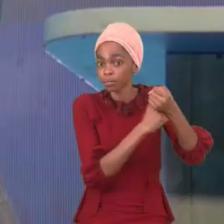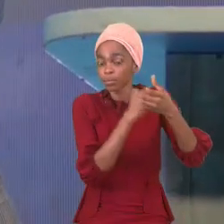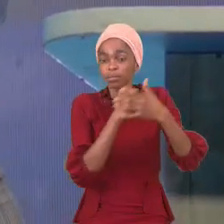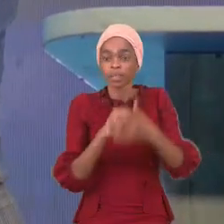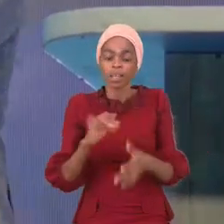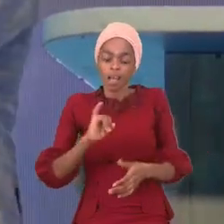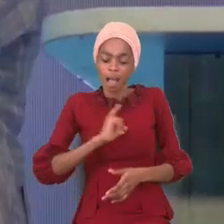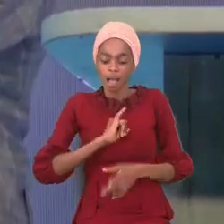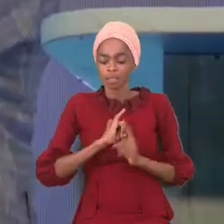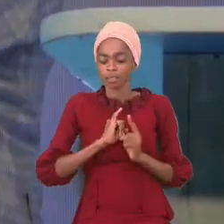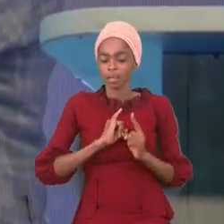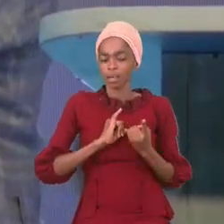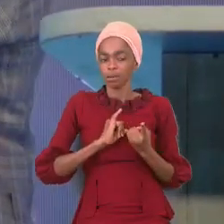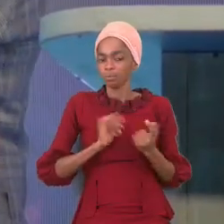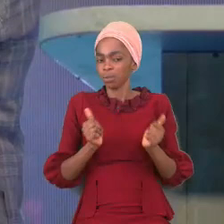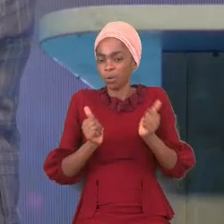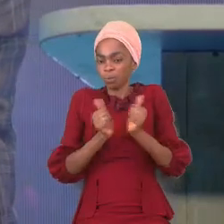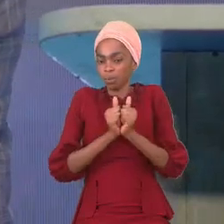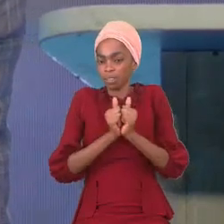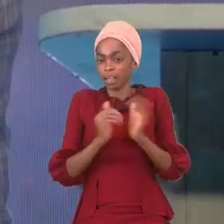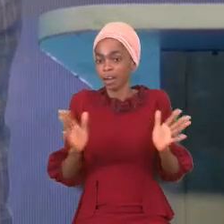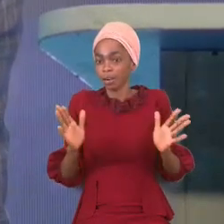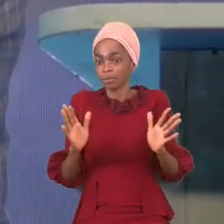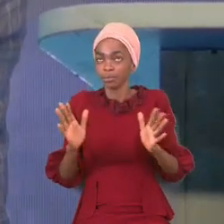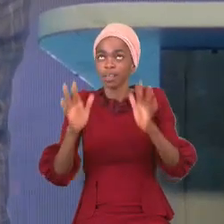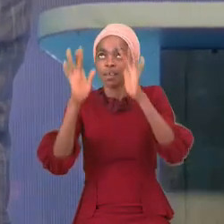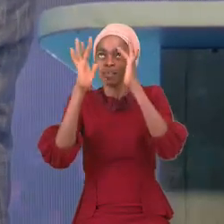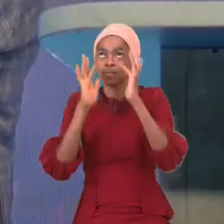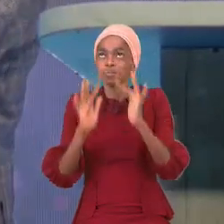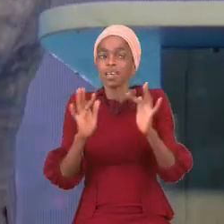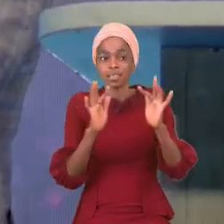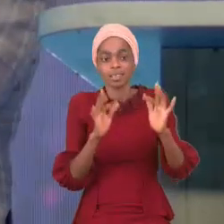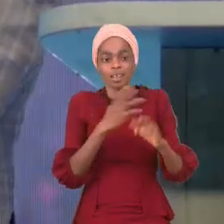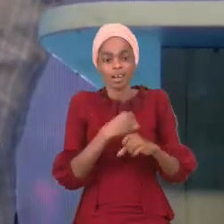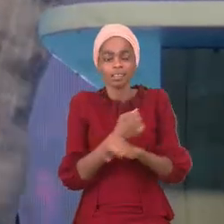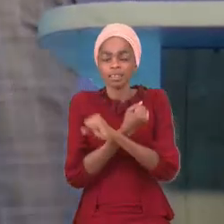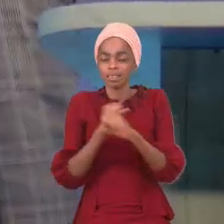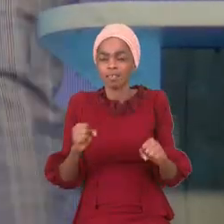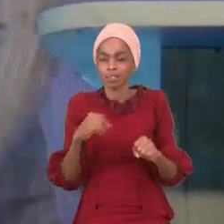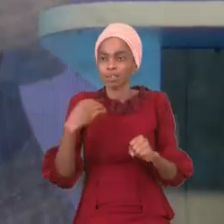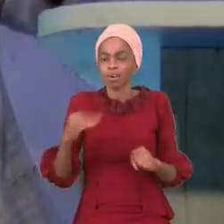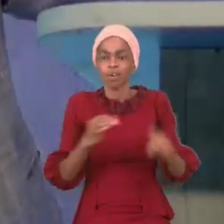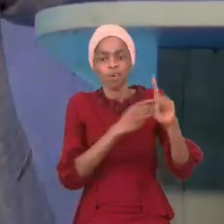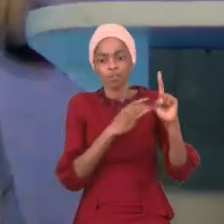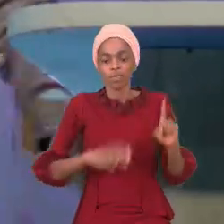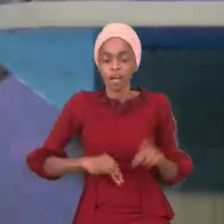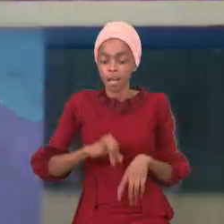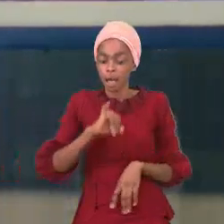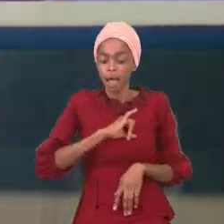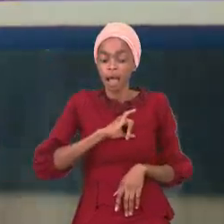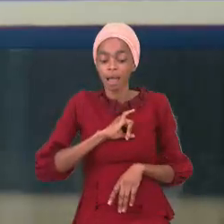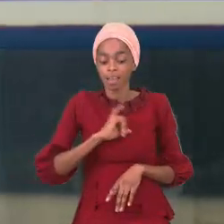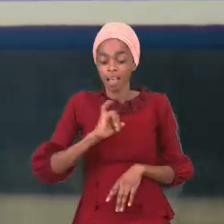standing alone without the mercy and the salvation of Christ.